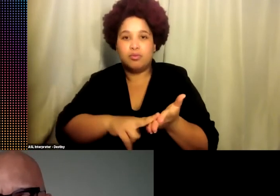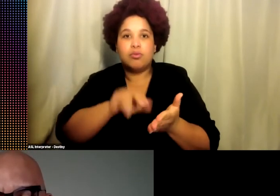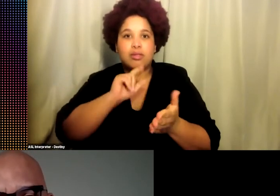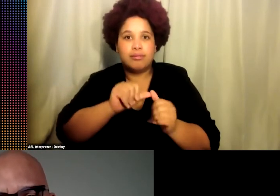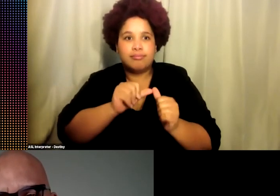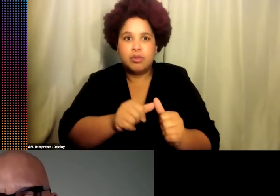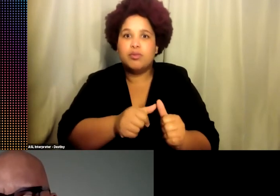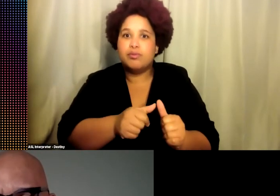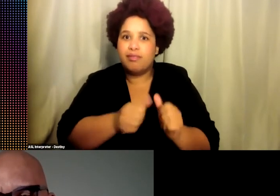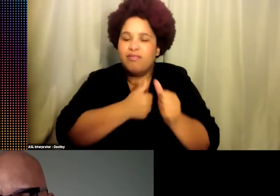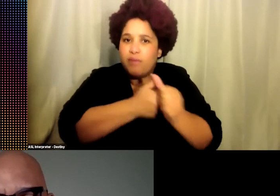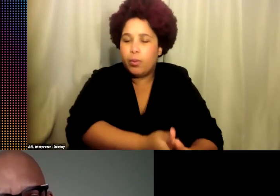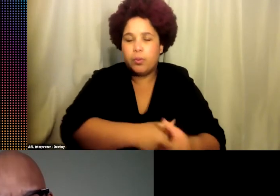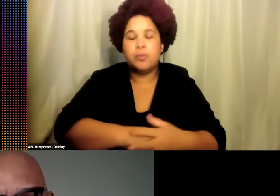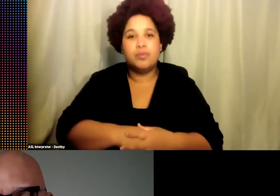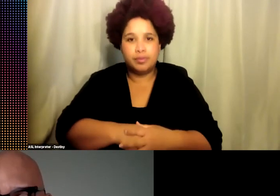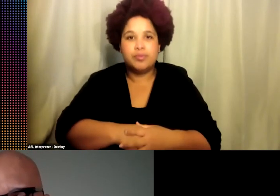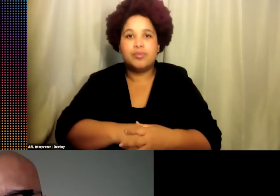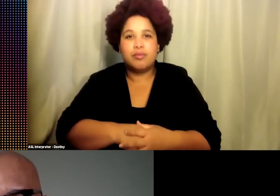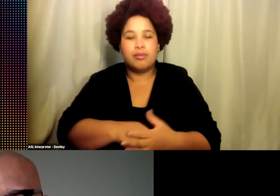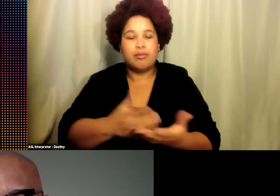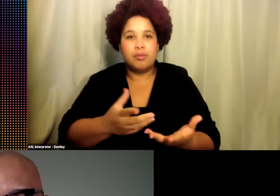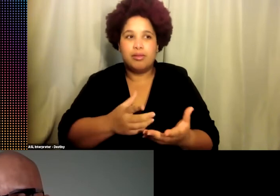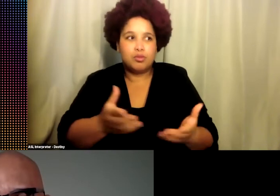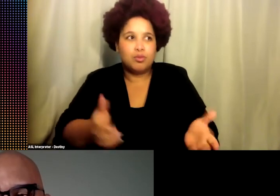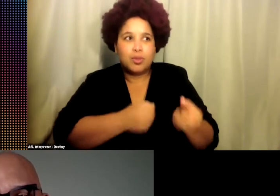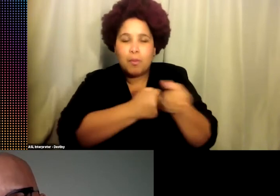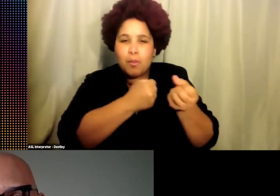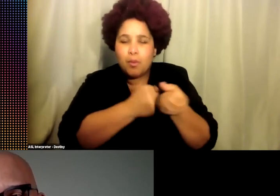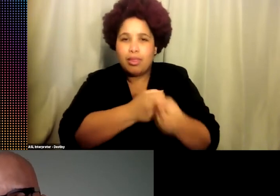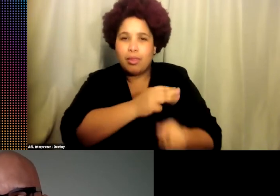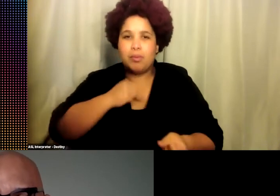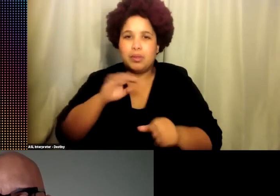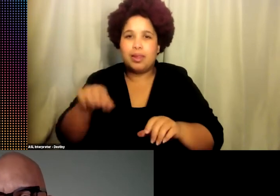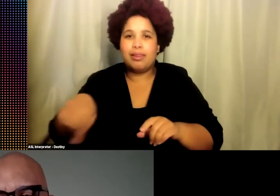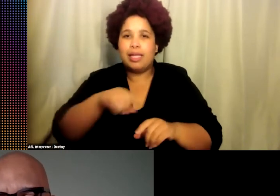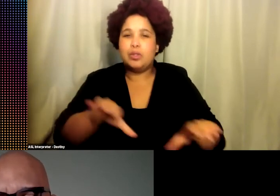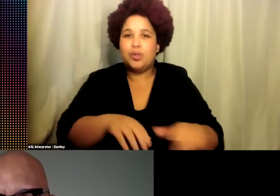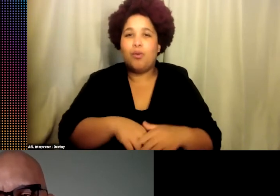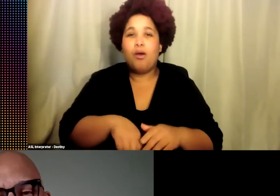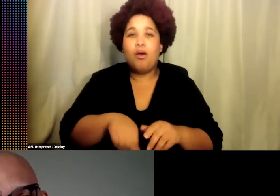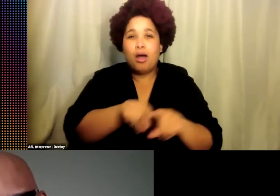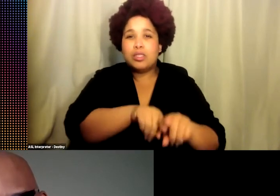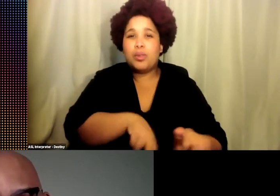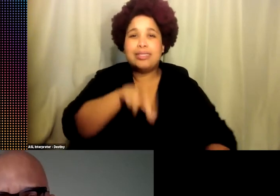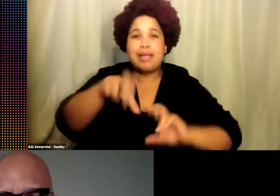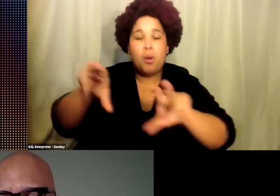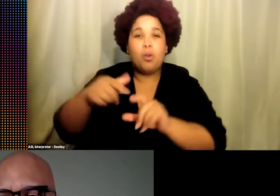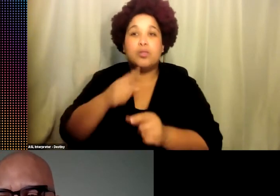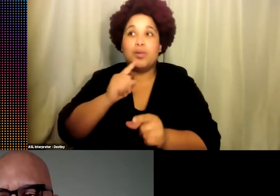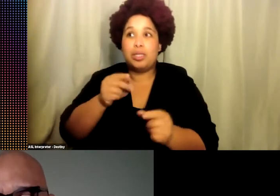to support what our members do. And the stakeholders in this effort, we educate our